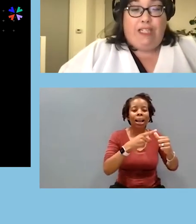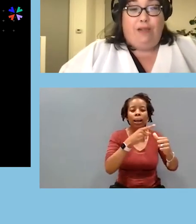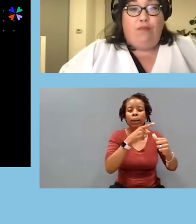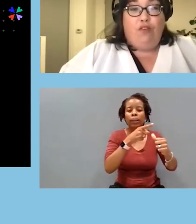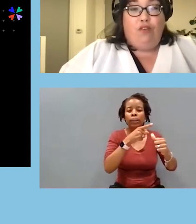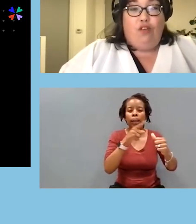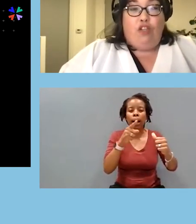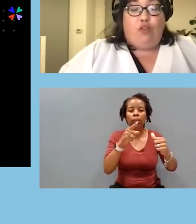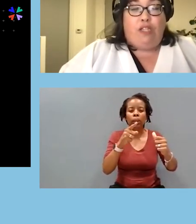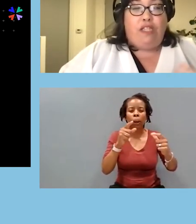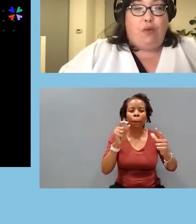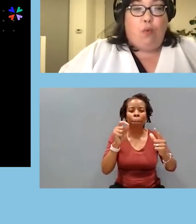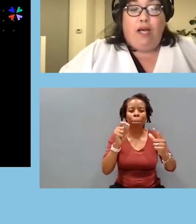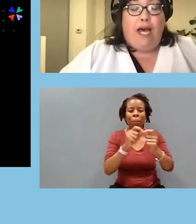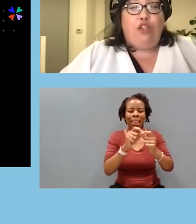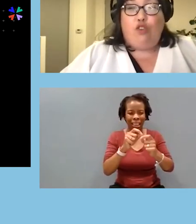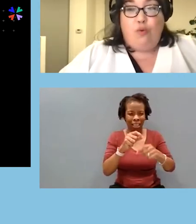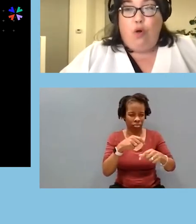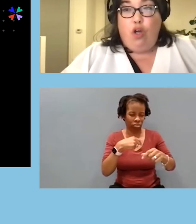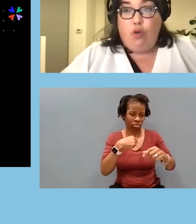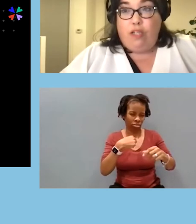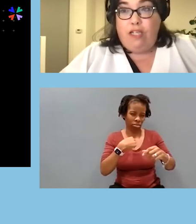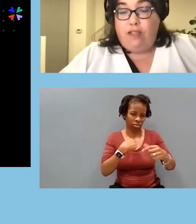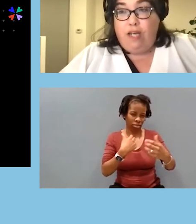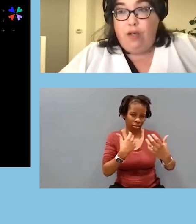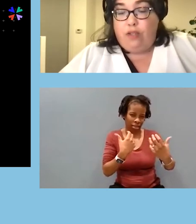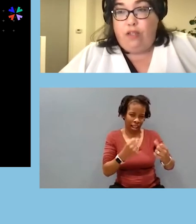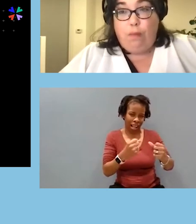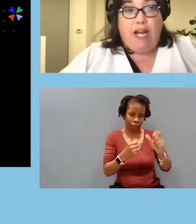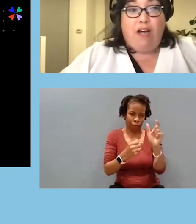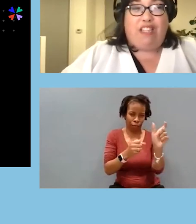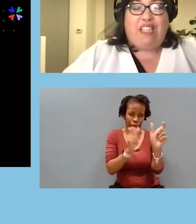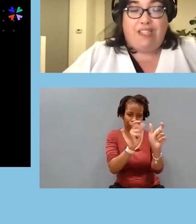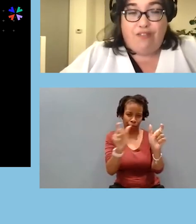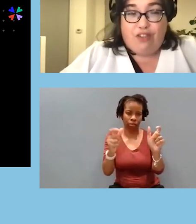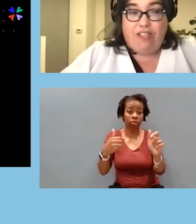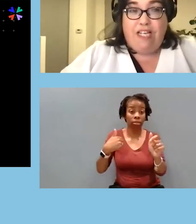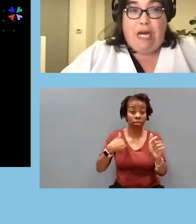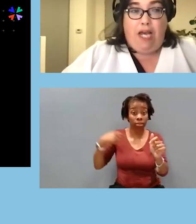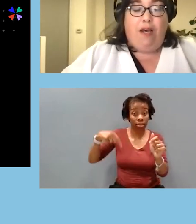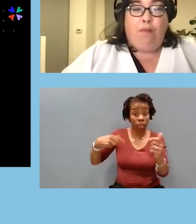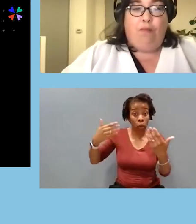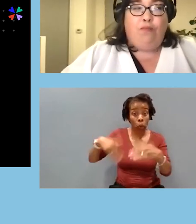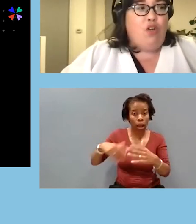A-B-G. And so this is Andrew, who's here tonight with us, might have a different